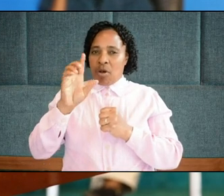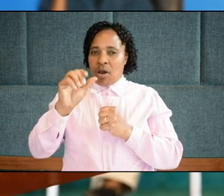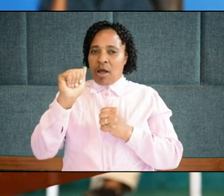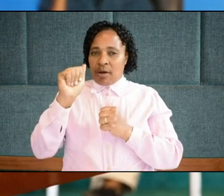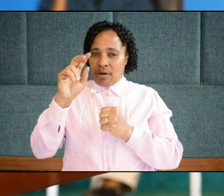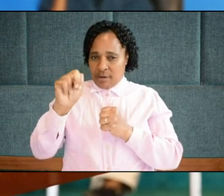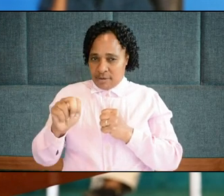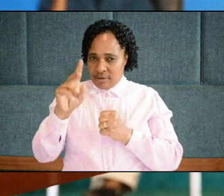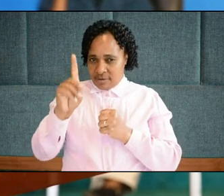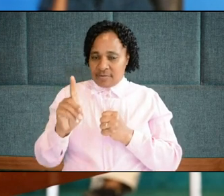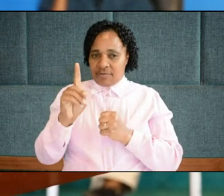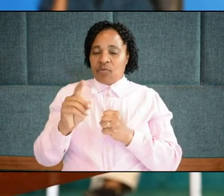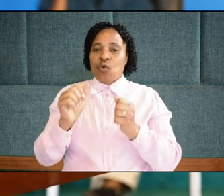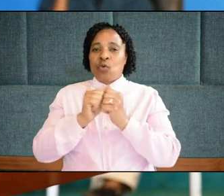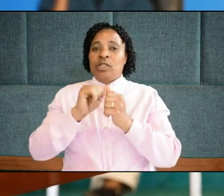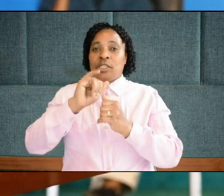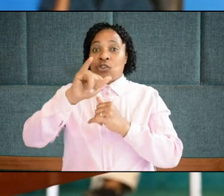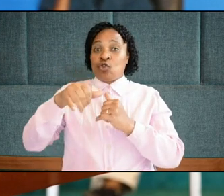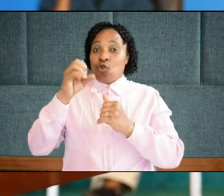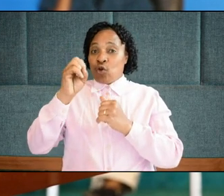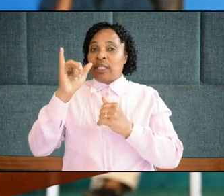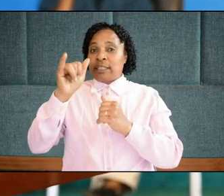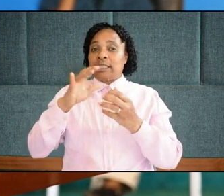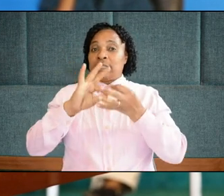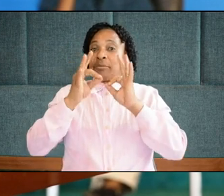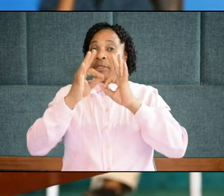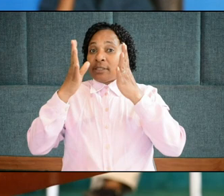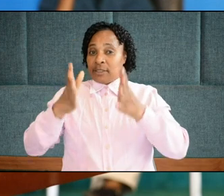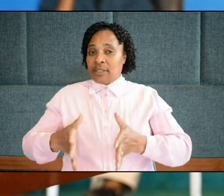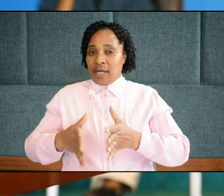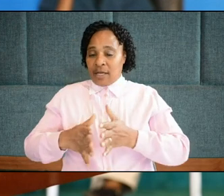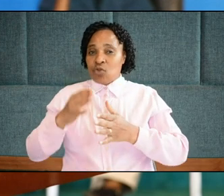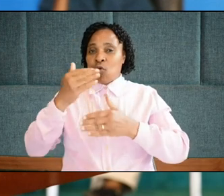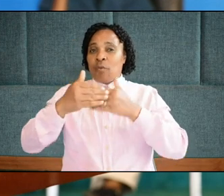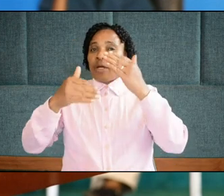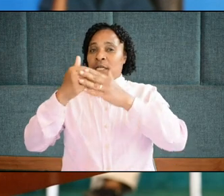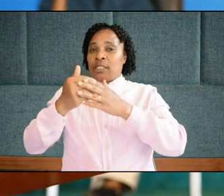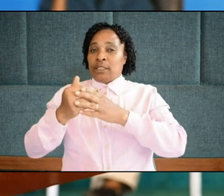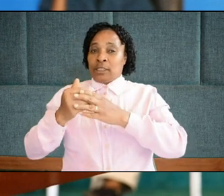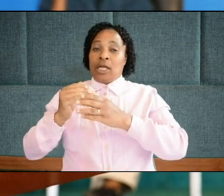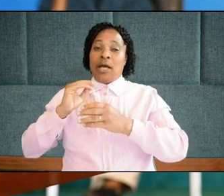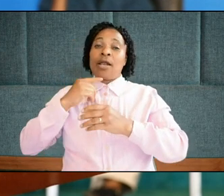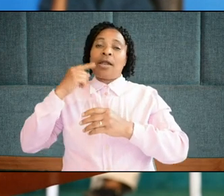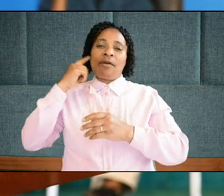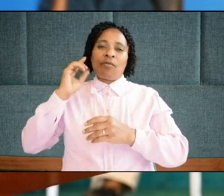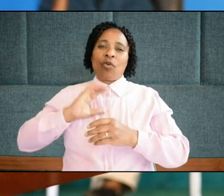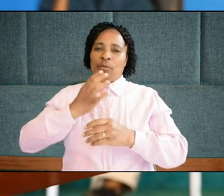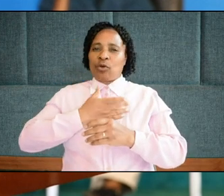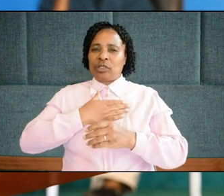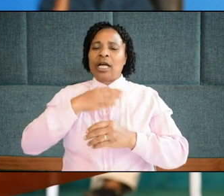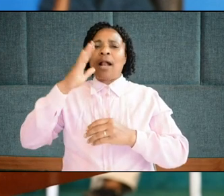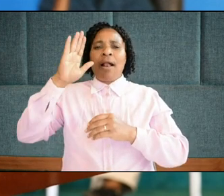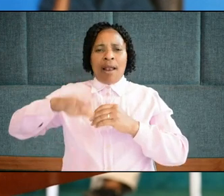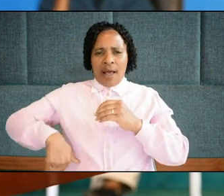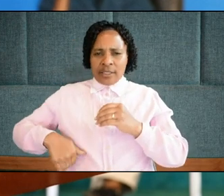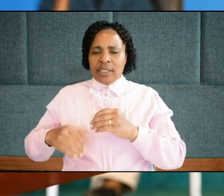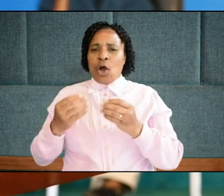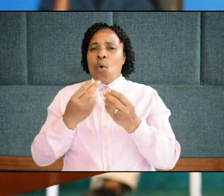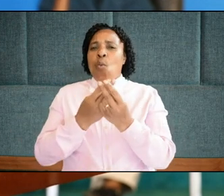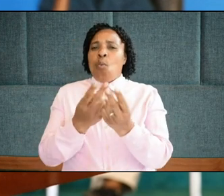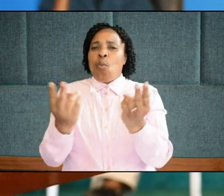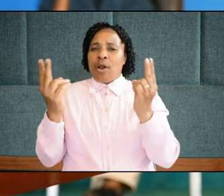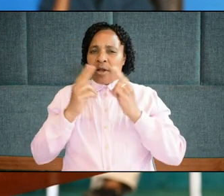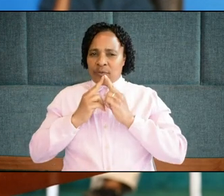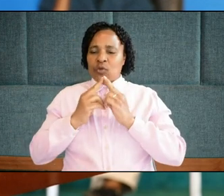Lidzim. With Joyce interpreting for us to appeal to the deaf community, and lastly, our wonderful